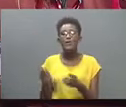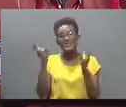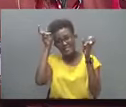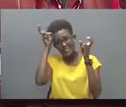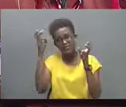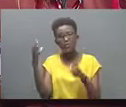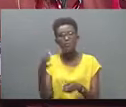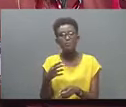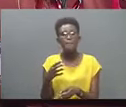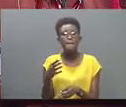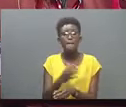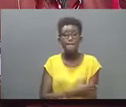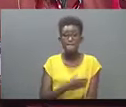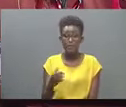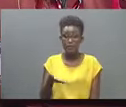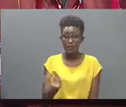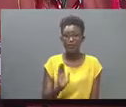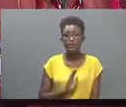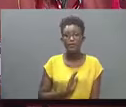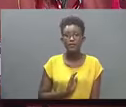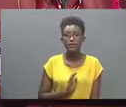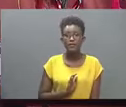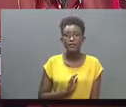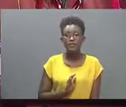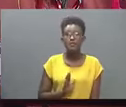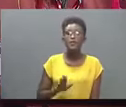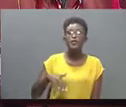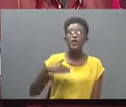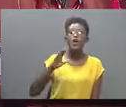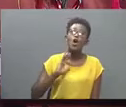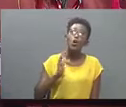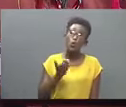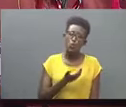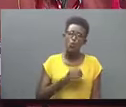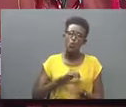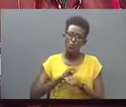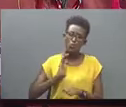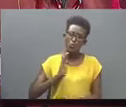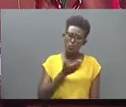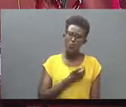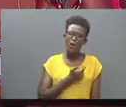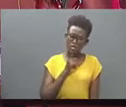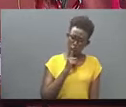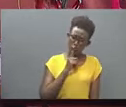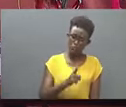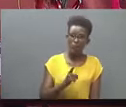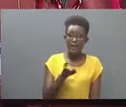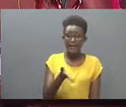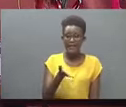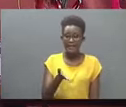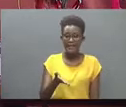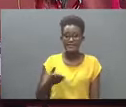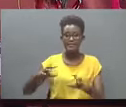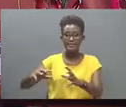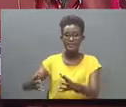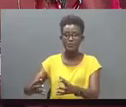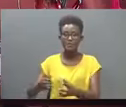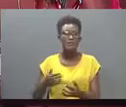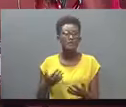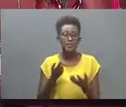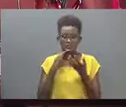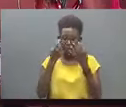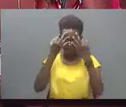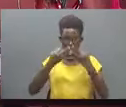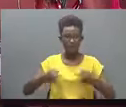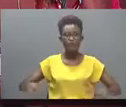place. And we were sure that that community was now free from